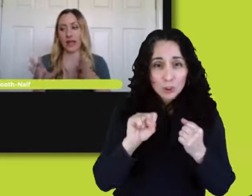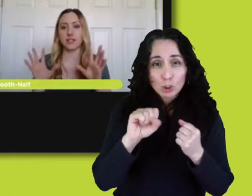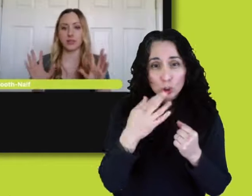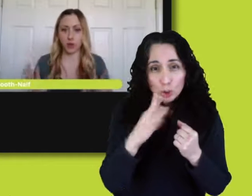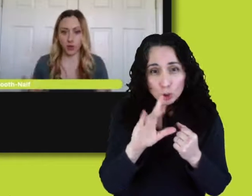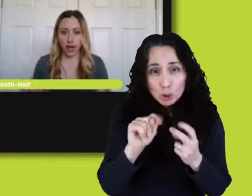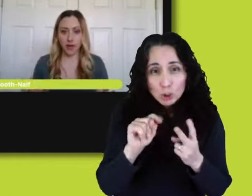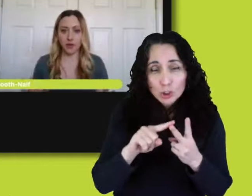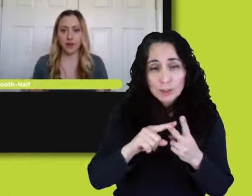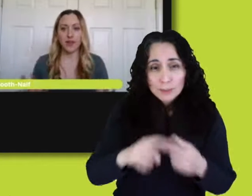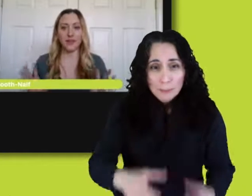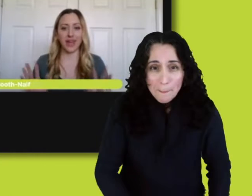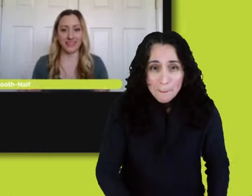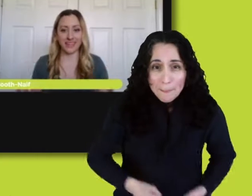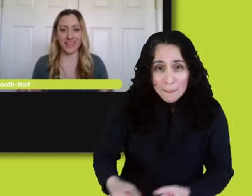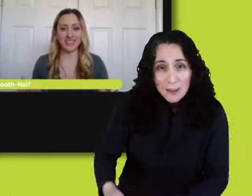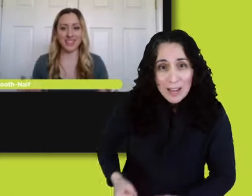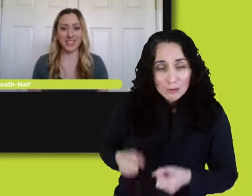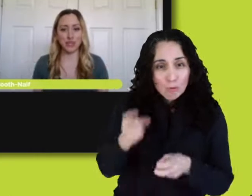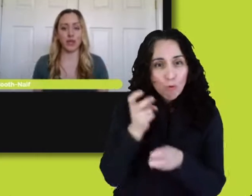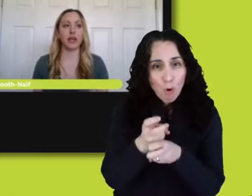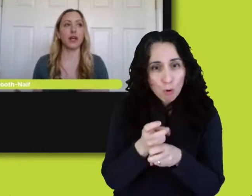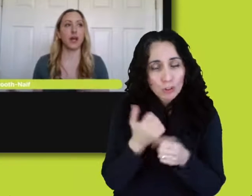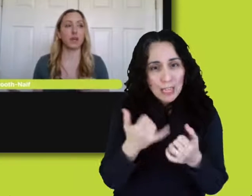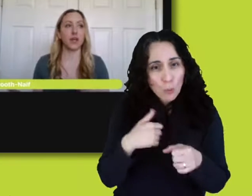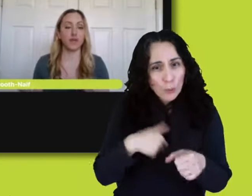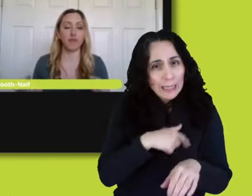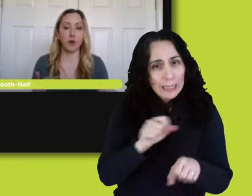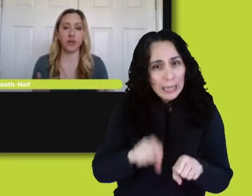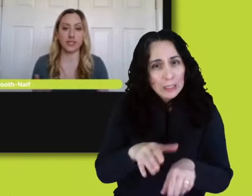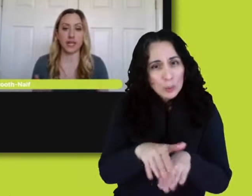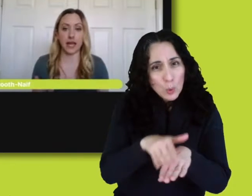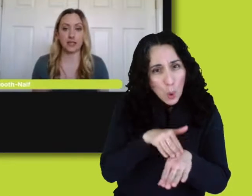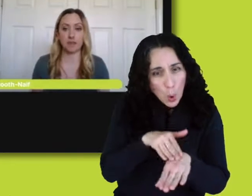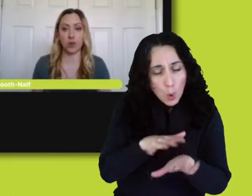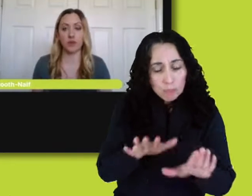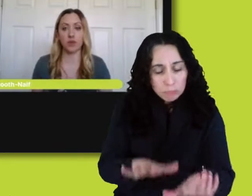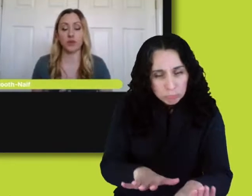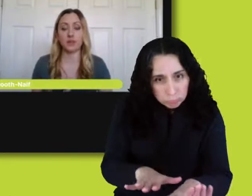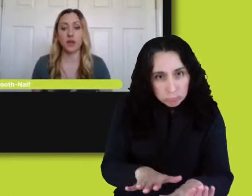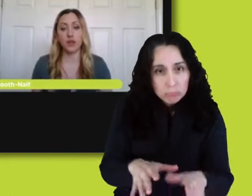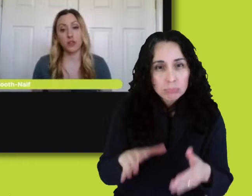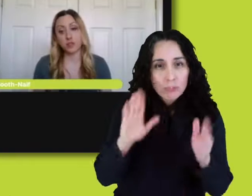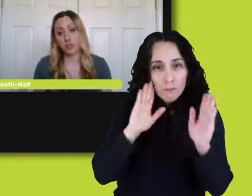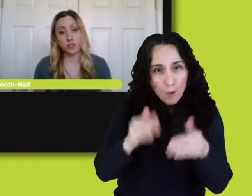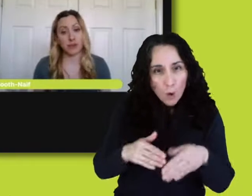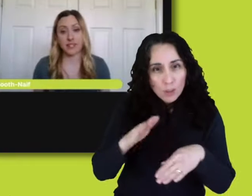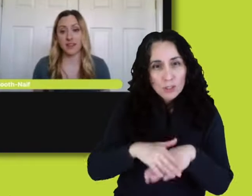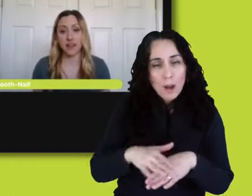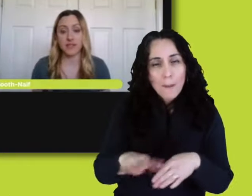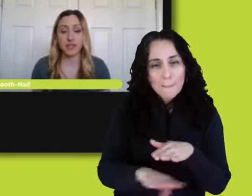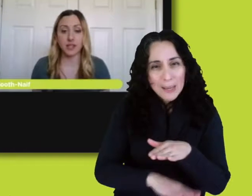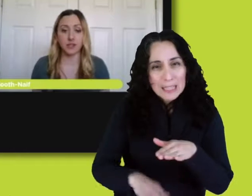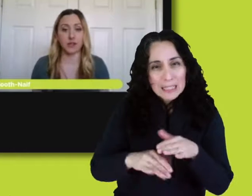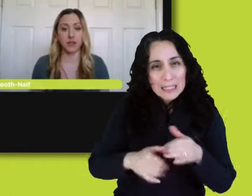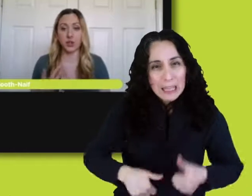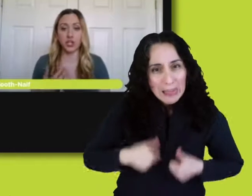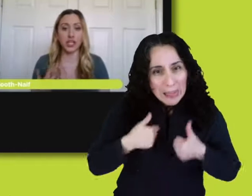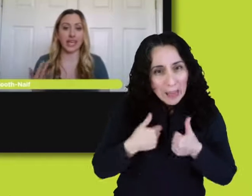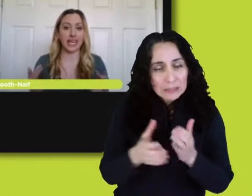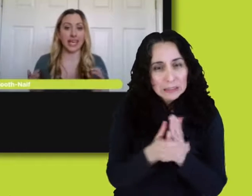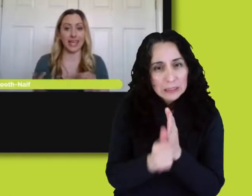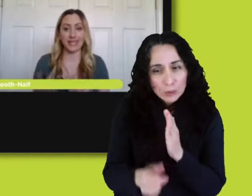that we can kind of slow down, we have the time to do it, we can focus on some more of those just basic life skills